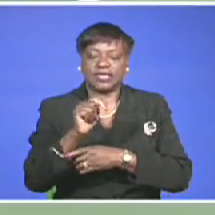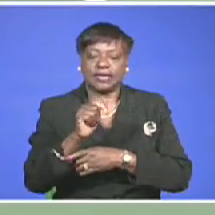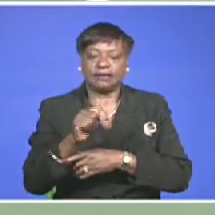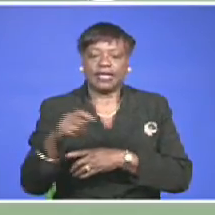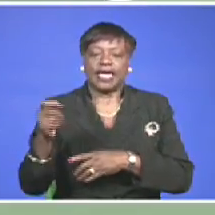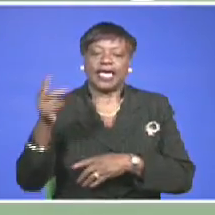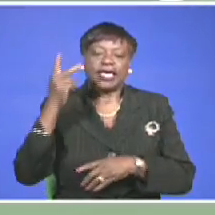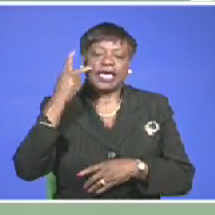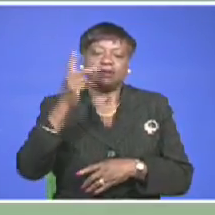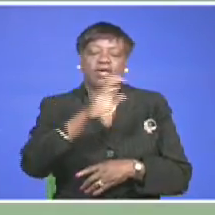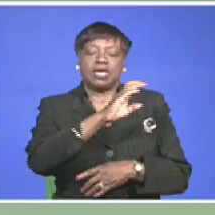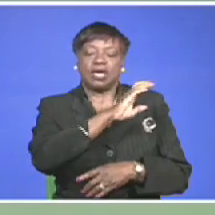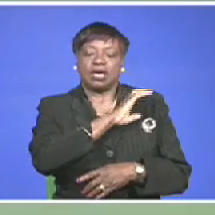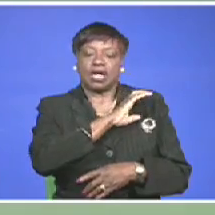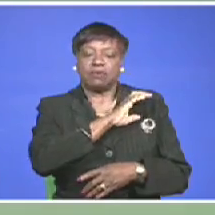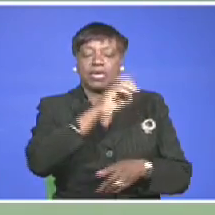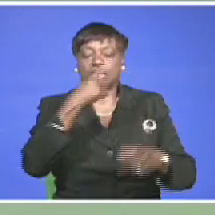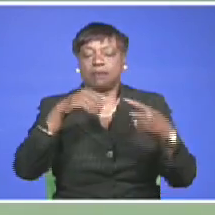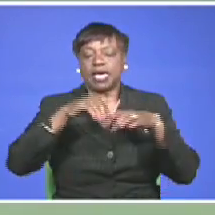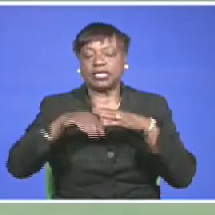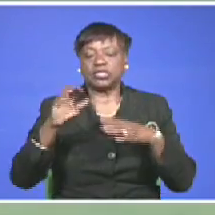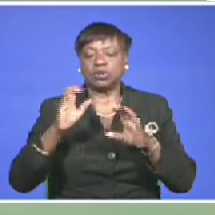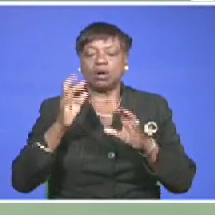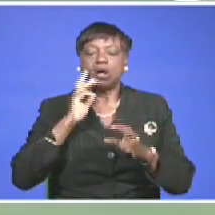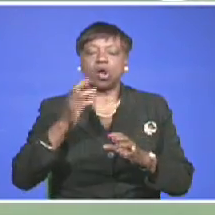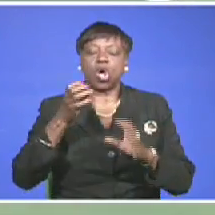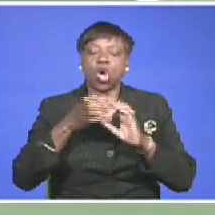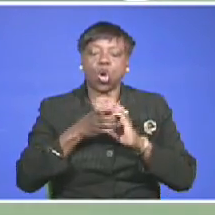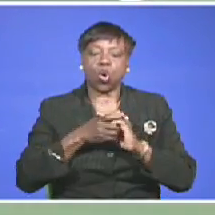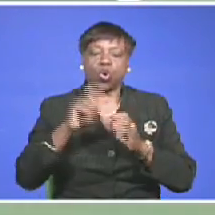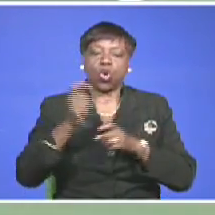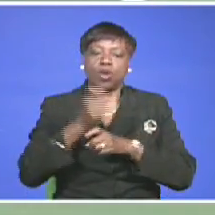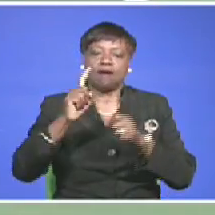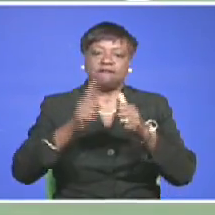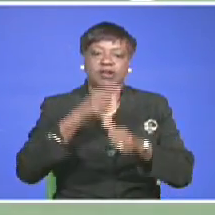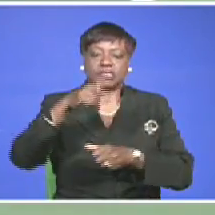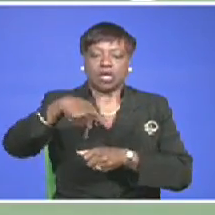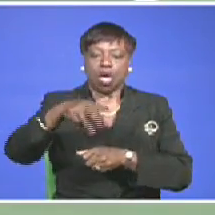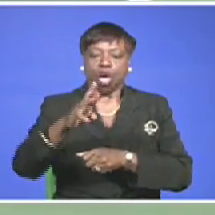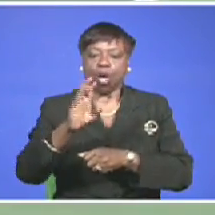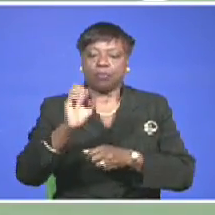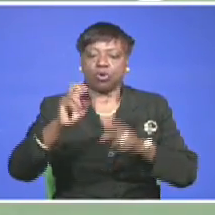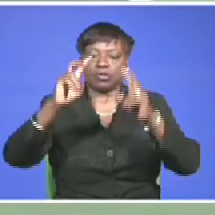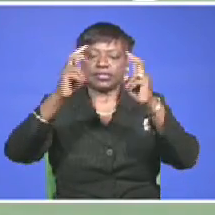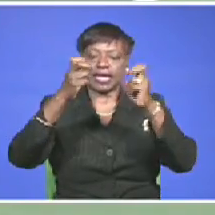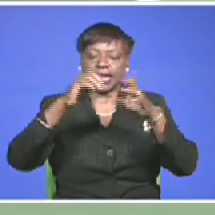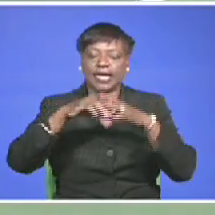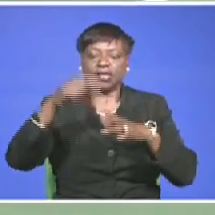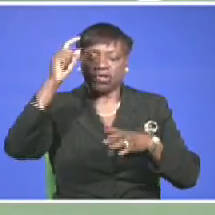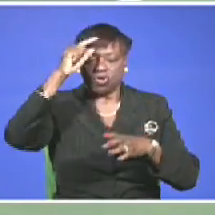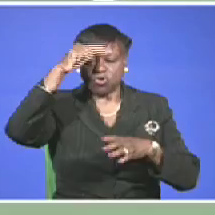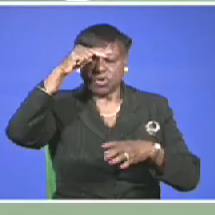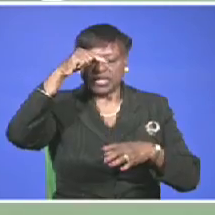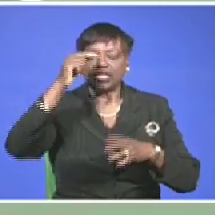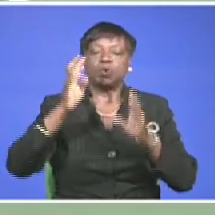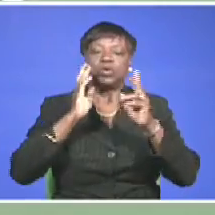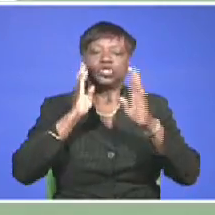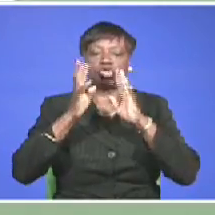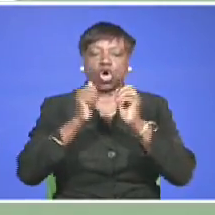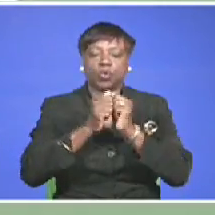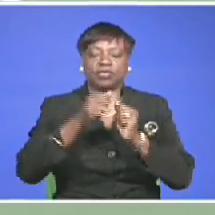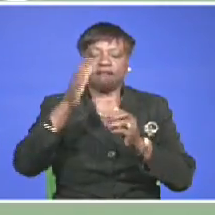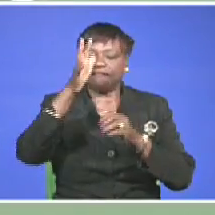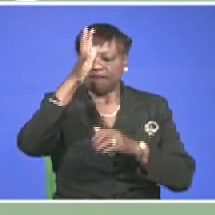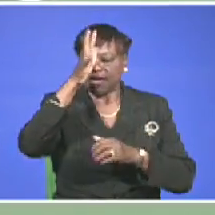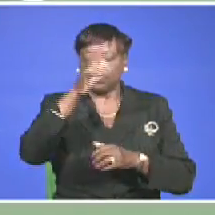now. Carrie Cartwright really coming into her own. She won her first pro title a few weeks back in Greece. We recently had a chance to speak with Carrie's father,